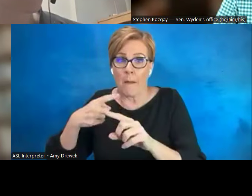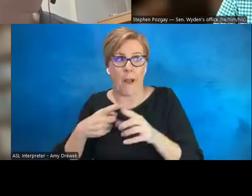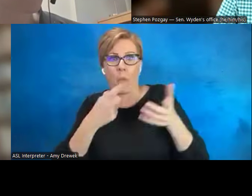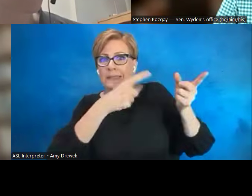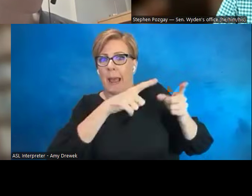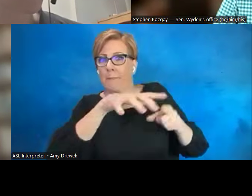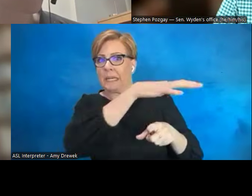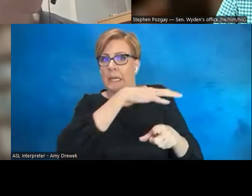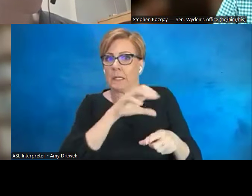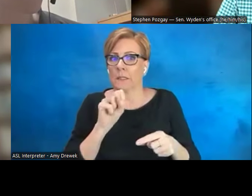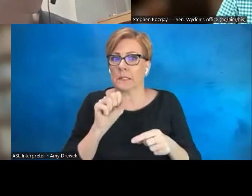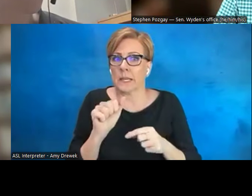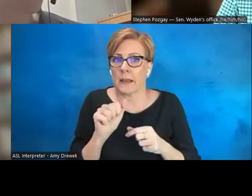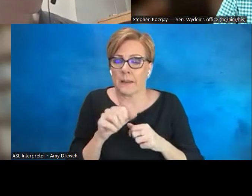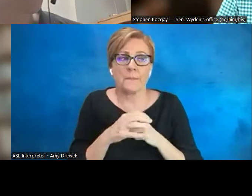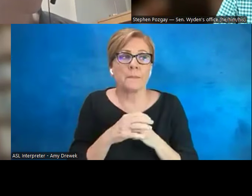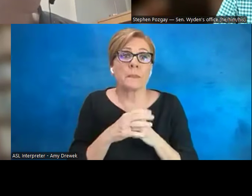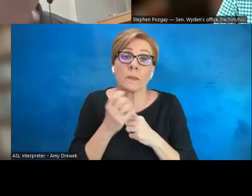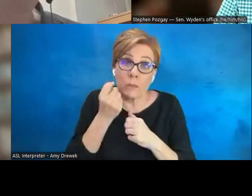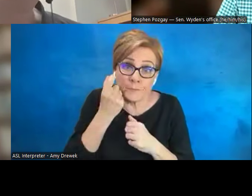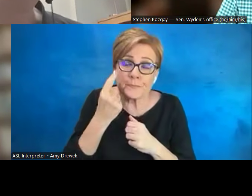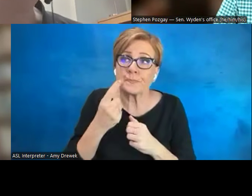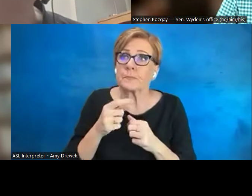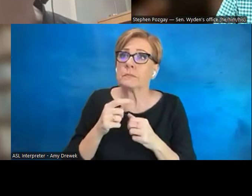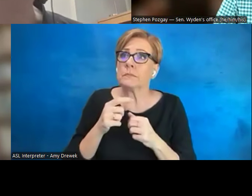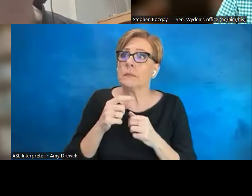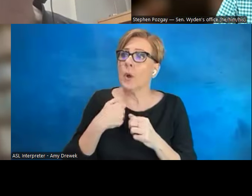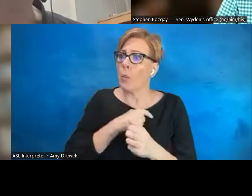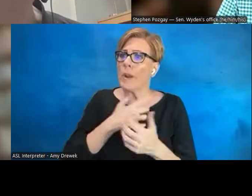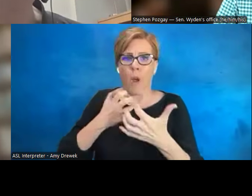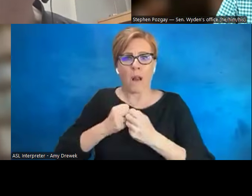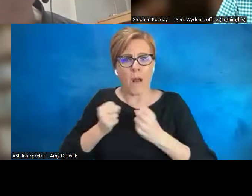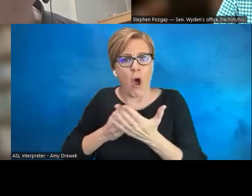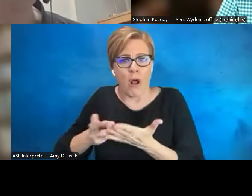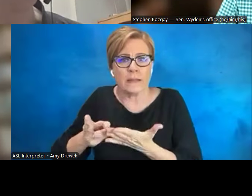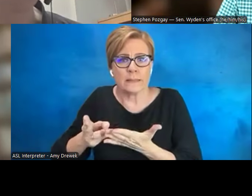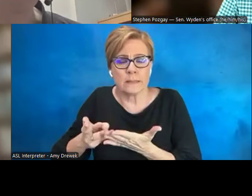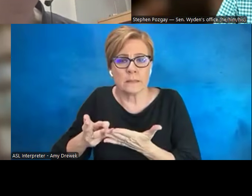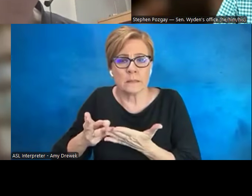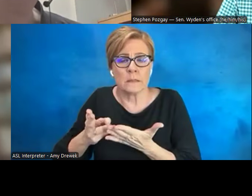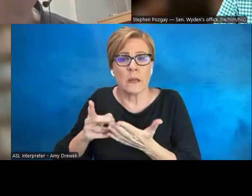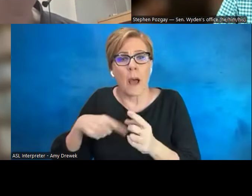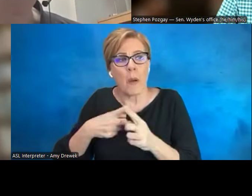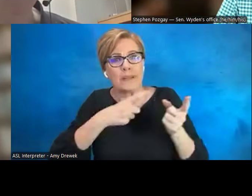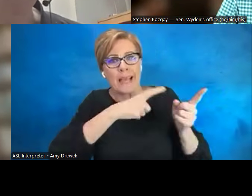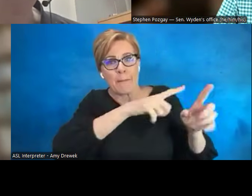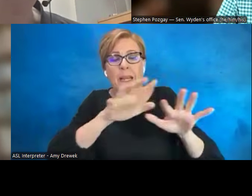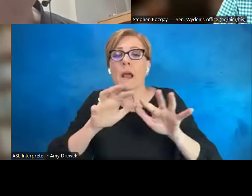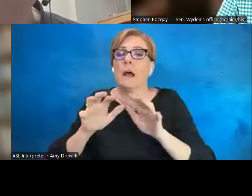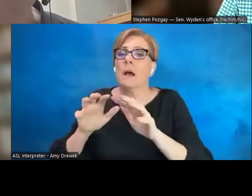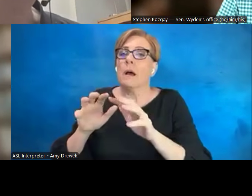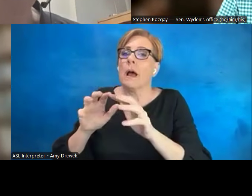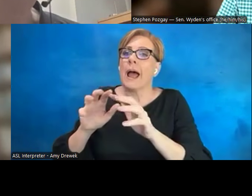that's honest about customer service issues at SSA without creating or heightening people's fear